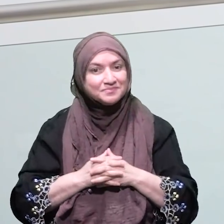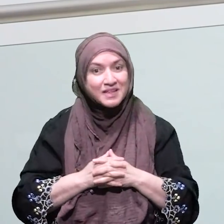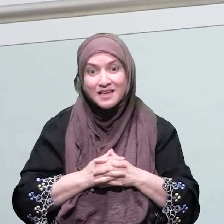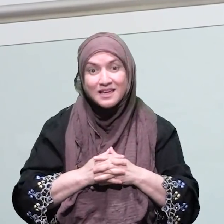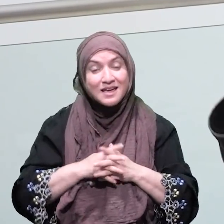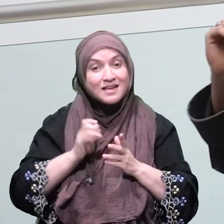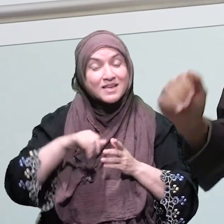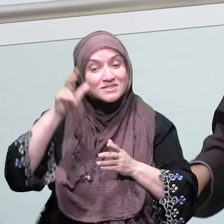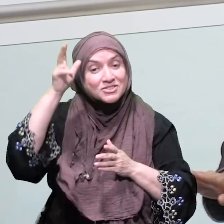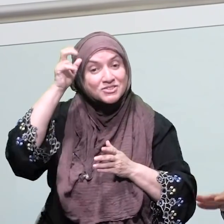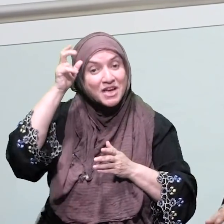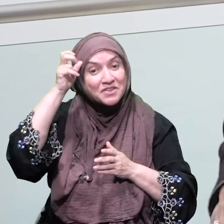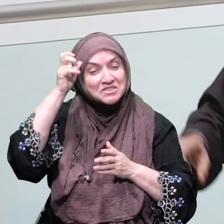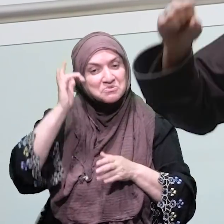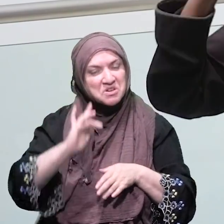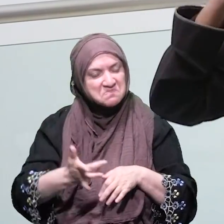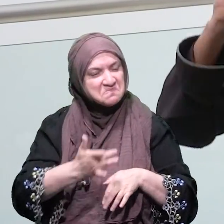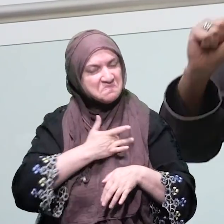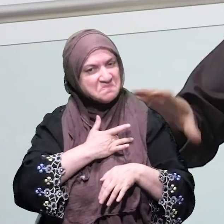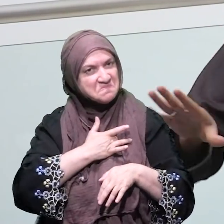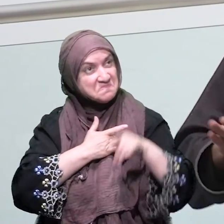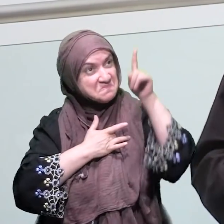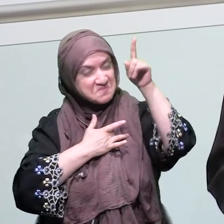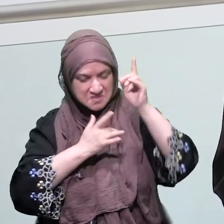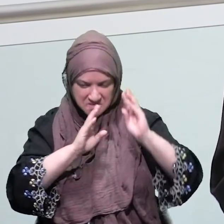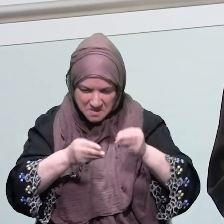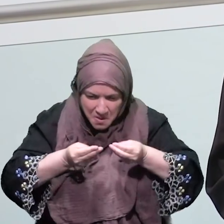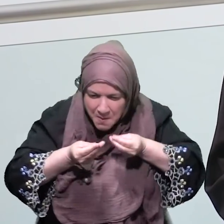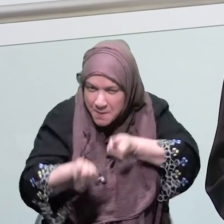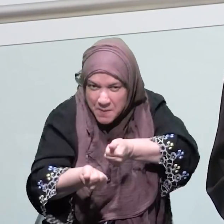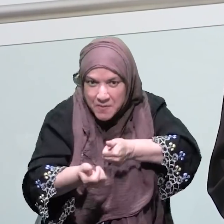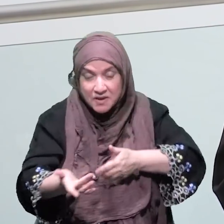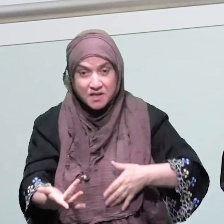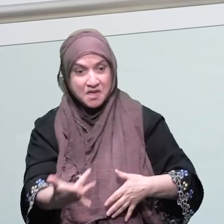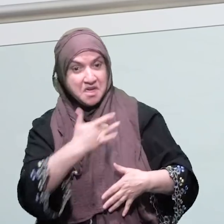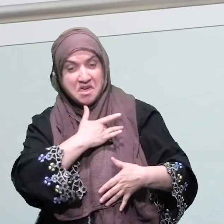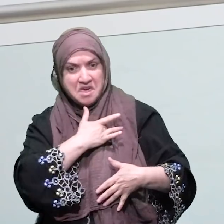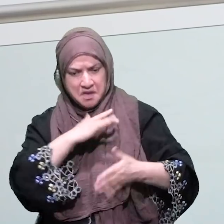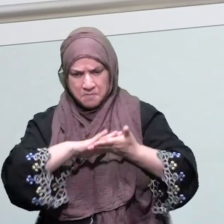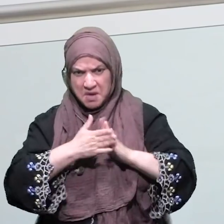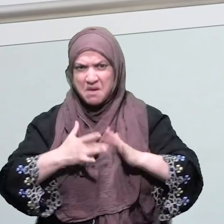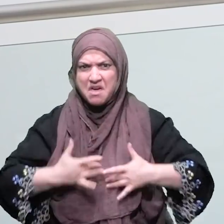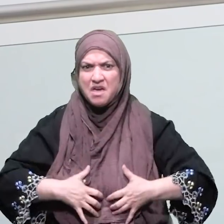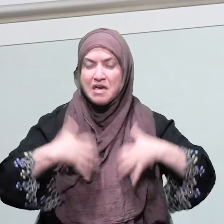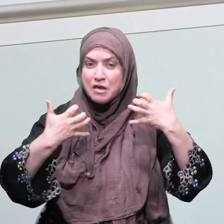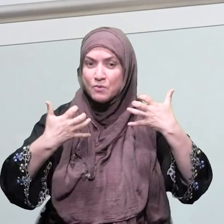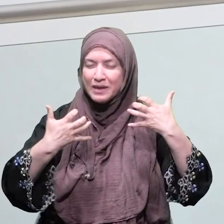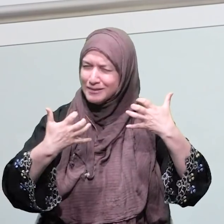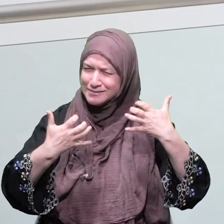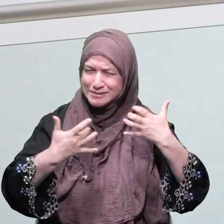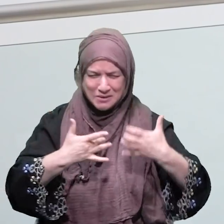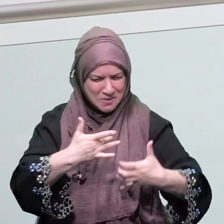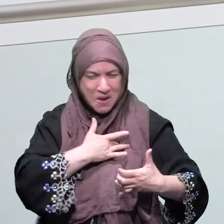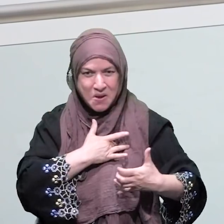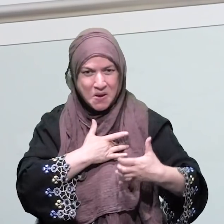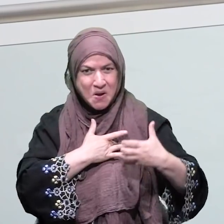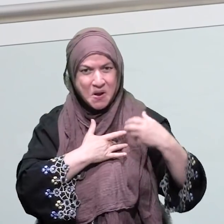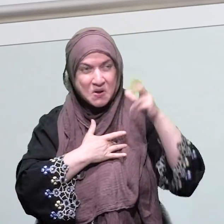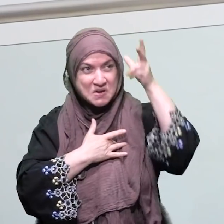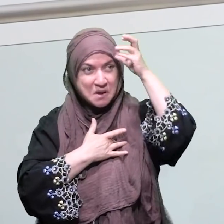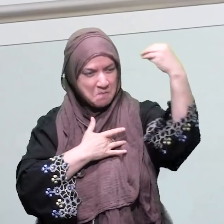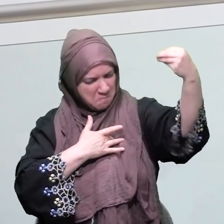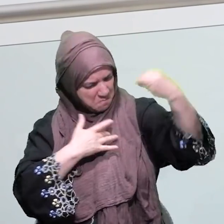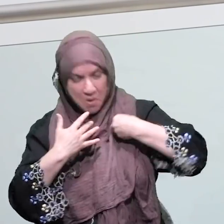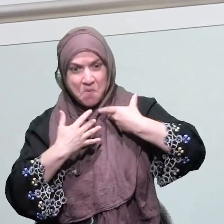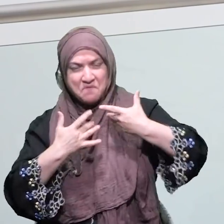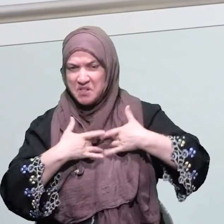a text, make it worse. Go ahead and compound the situation. All the while, you have less time for the worship of Allah subhanahu wa